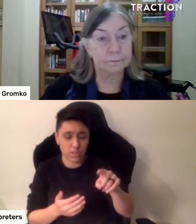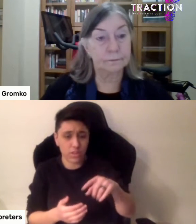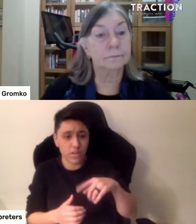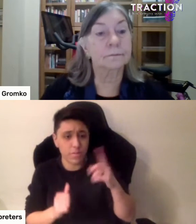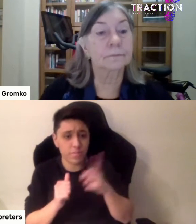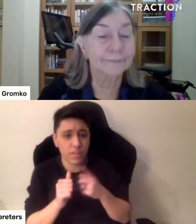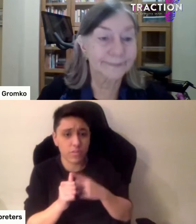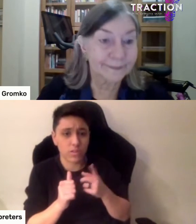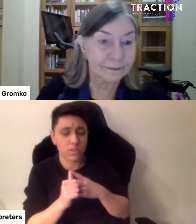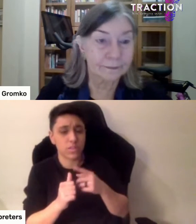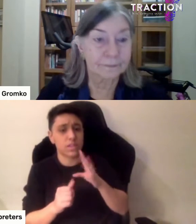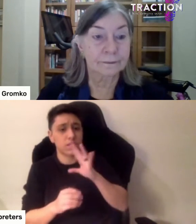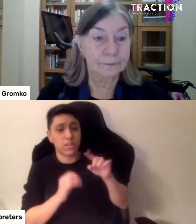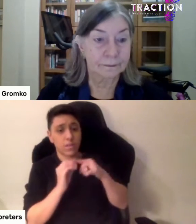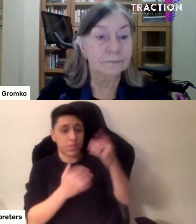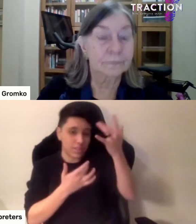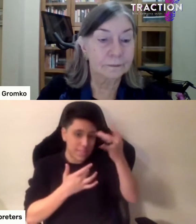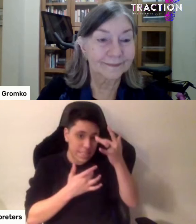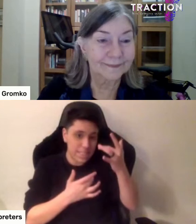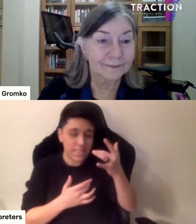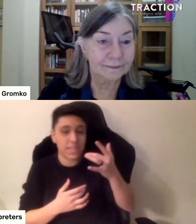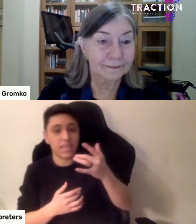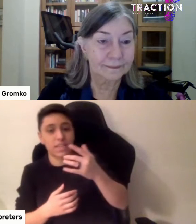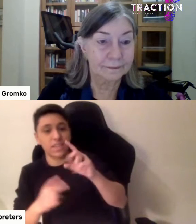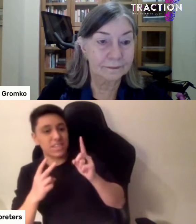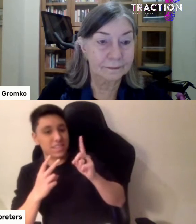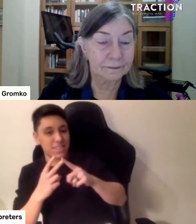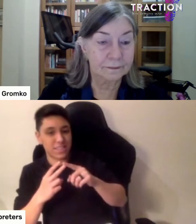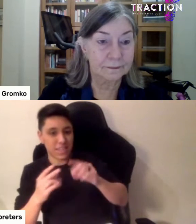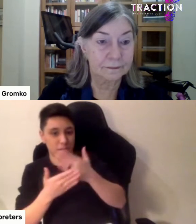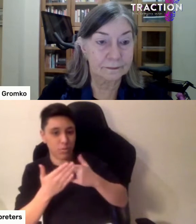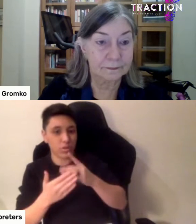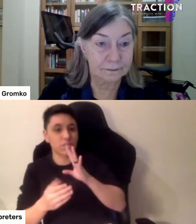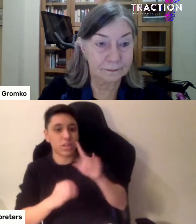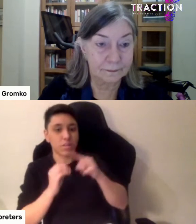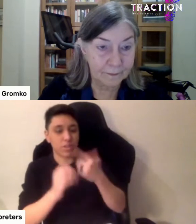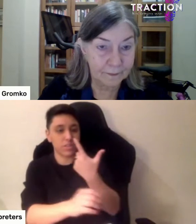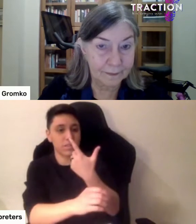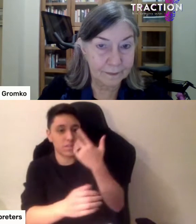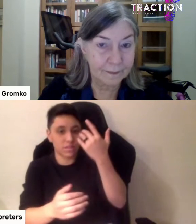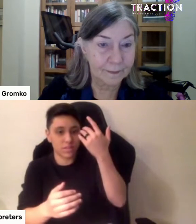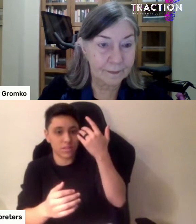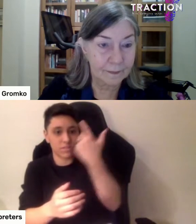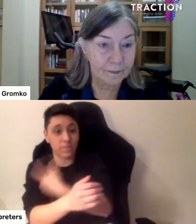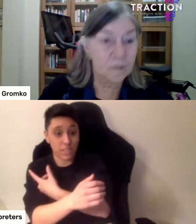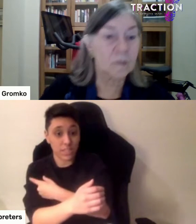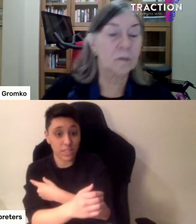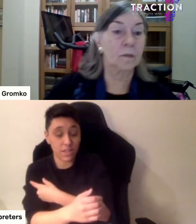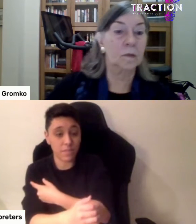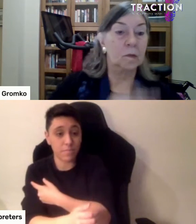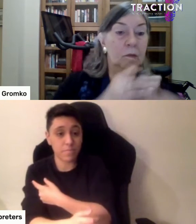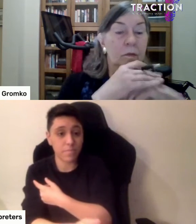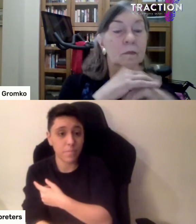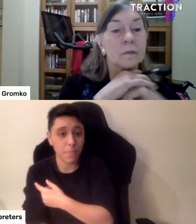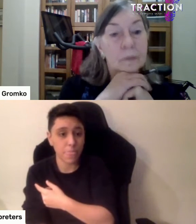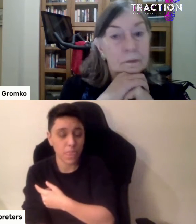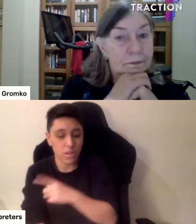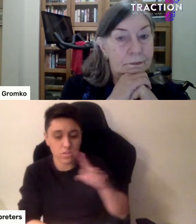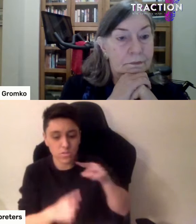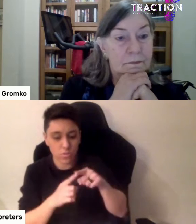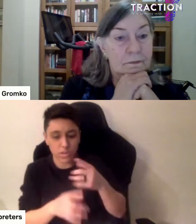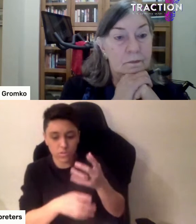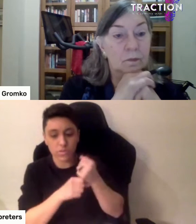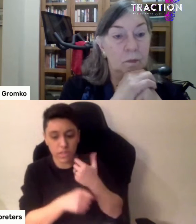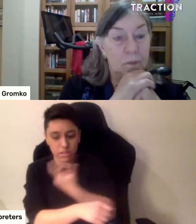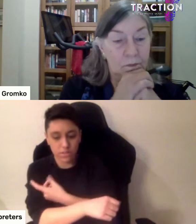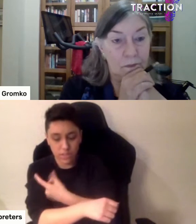and asking about vaccination, and they're two separate things. So vaccination is you're not, because you get vaccinated, you're not going to spread anything. So